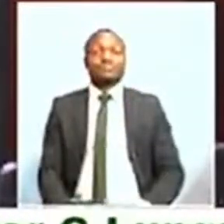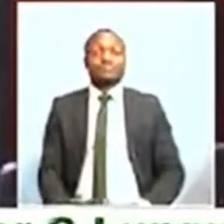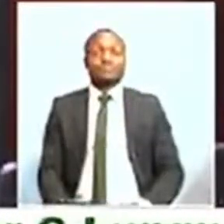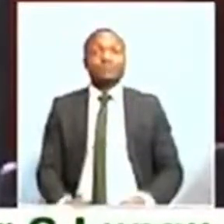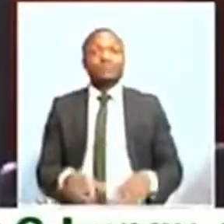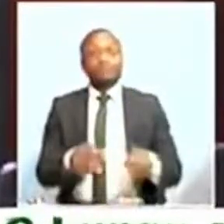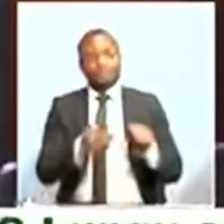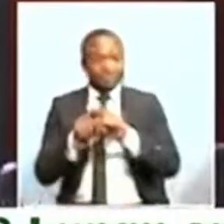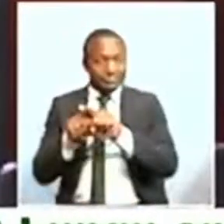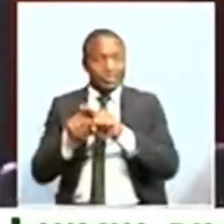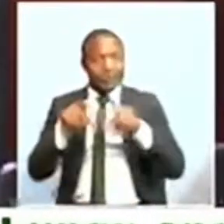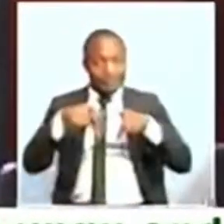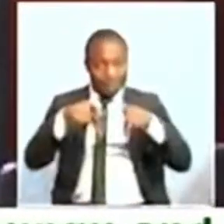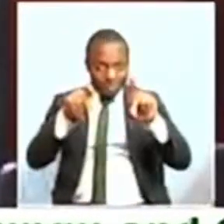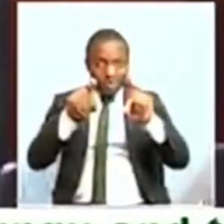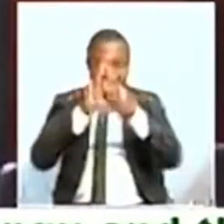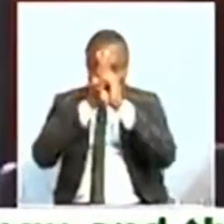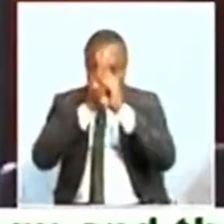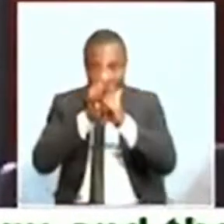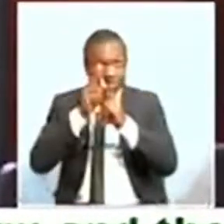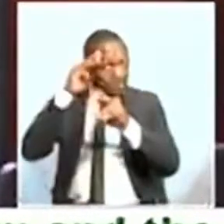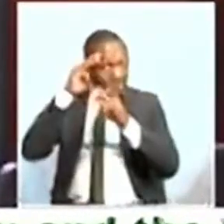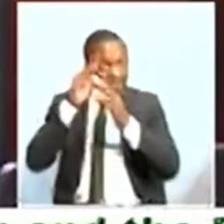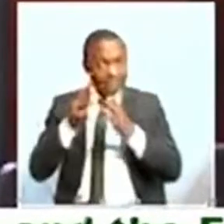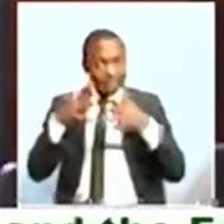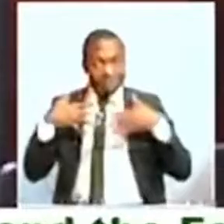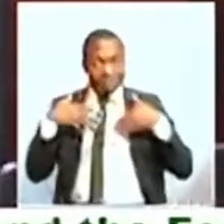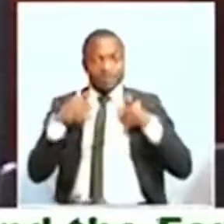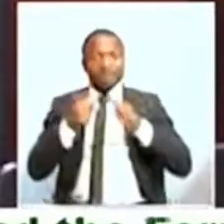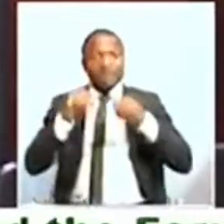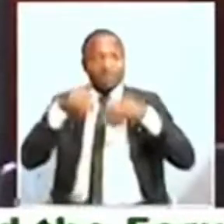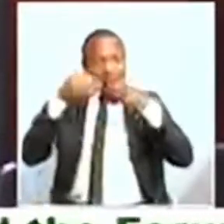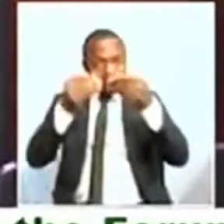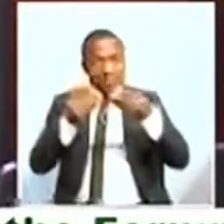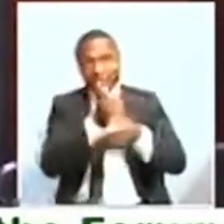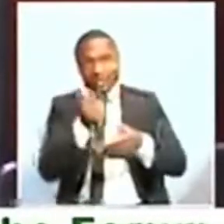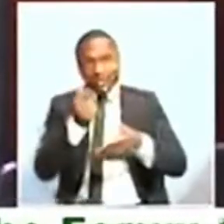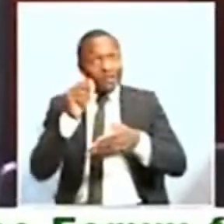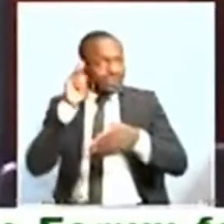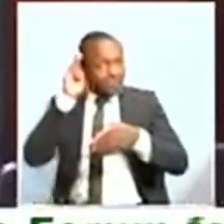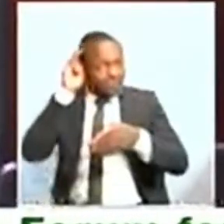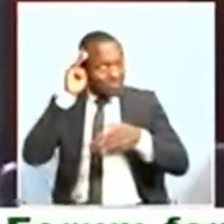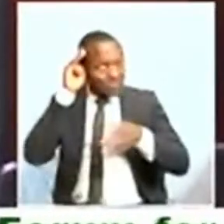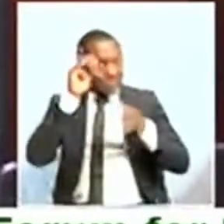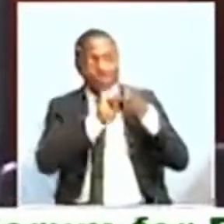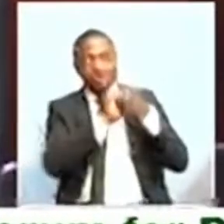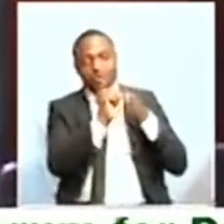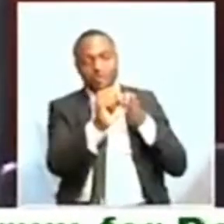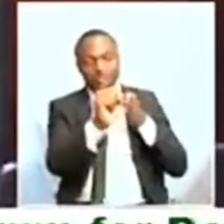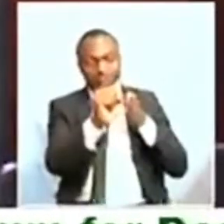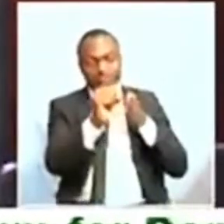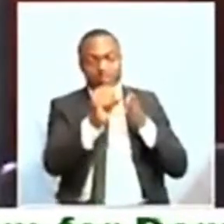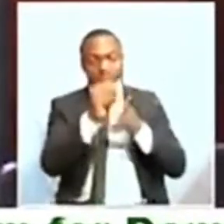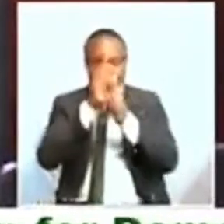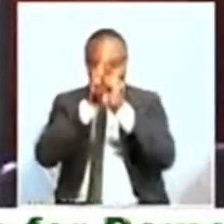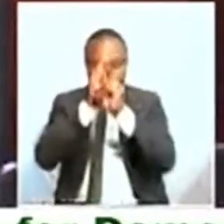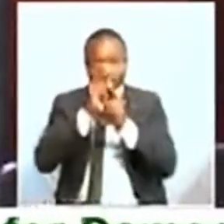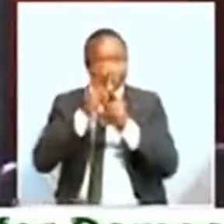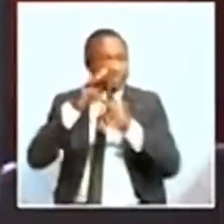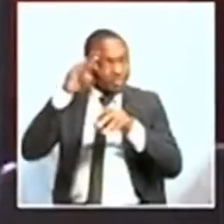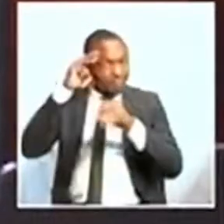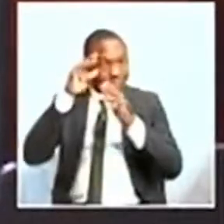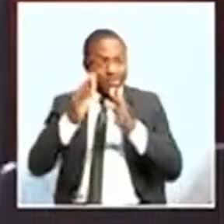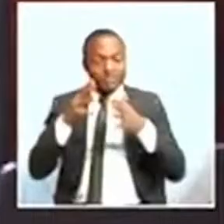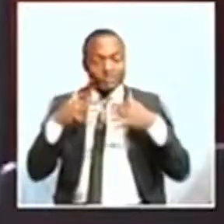I have also permitted the Honorable Minister of Health to present another ministerial statement. The Honorable Minister of